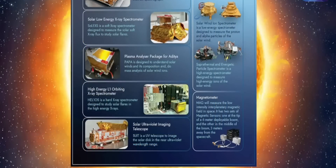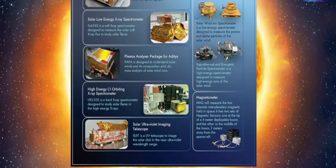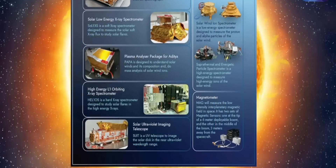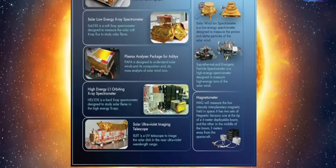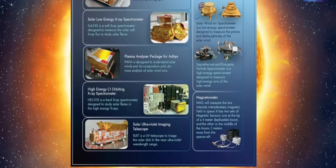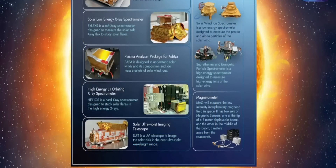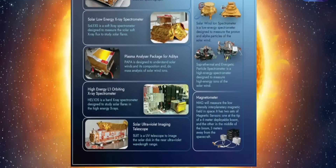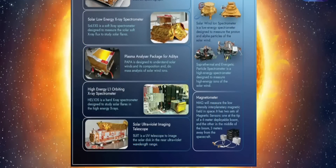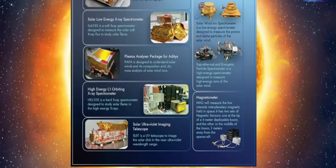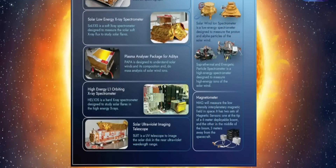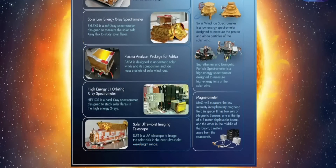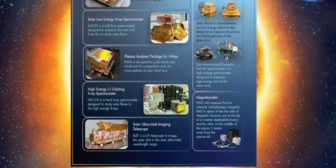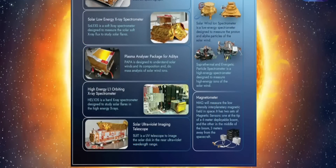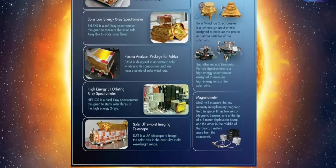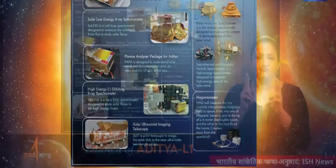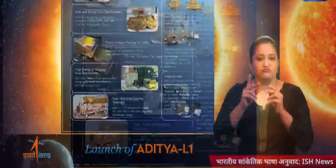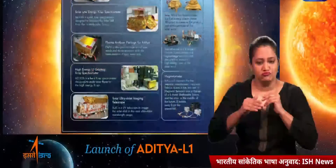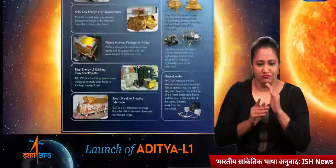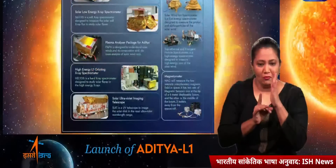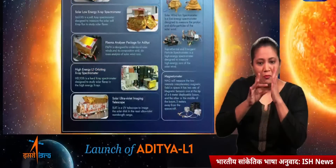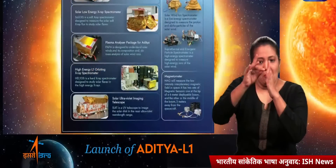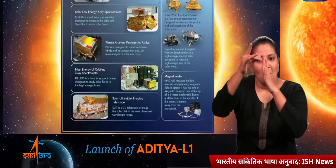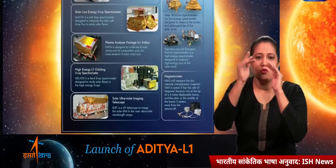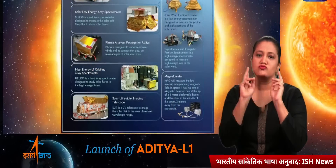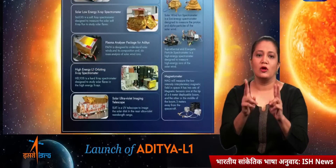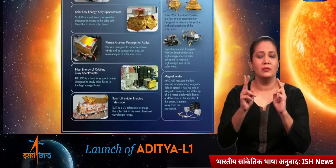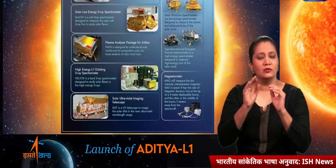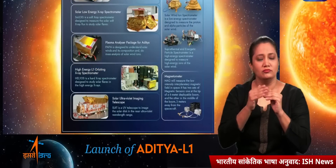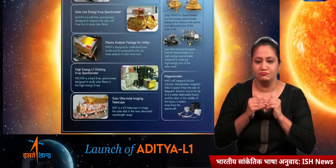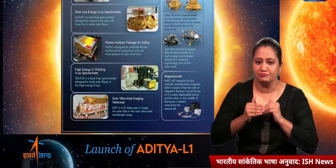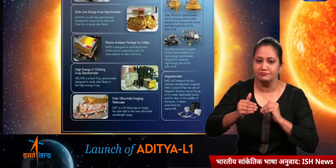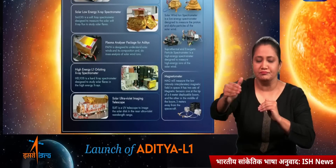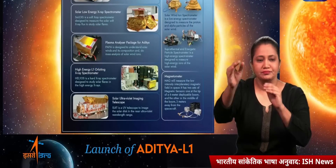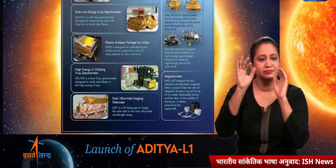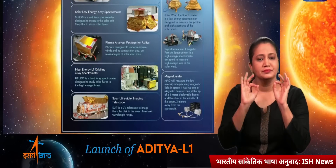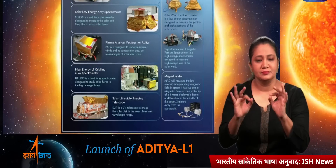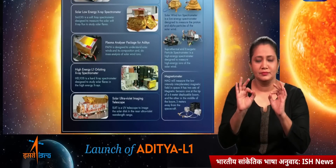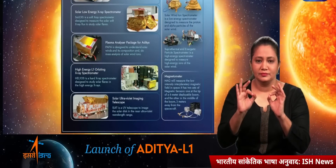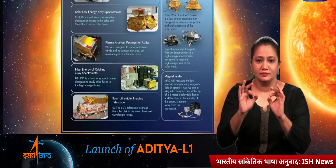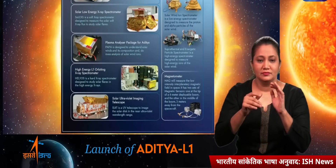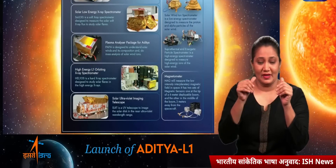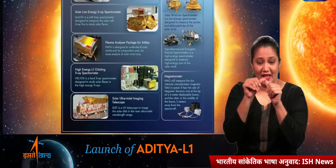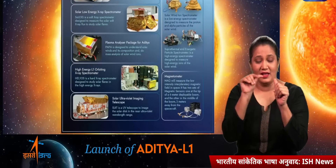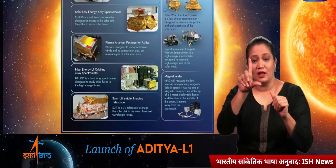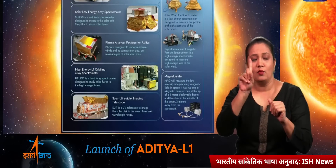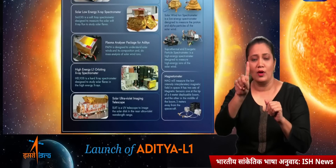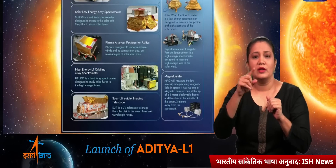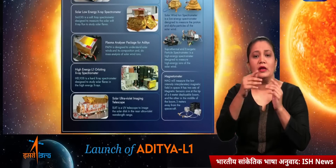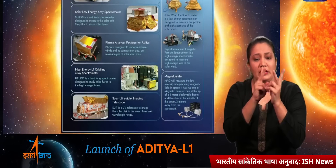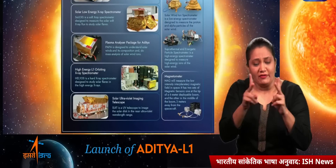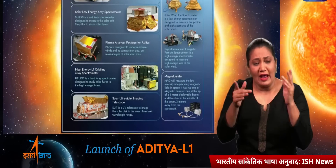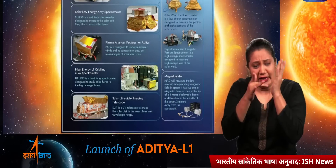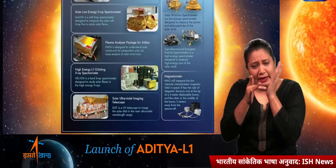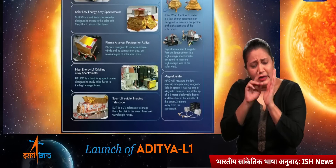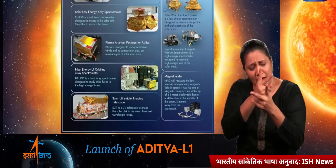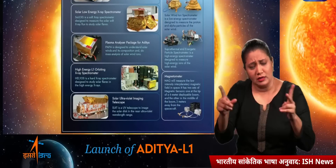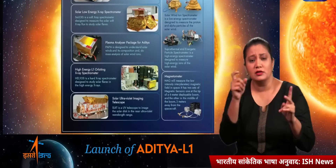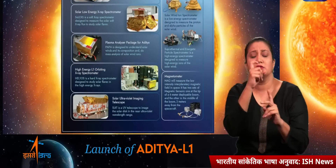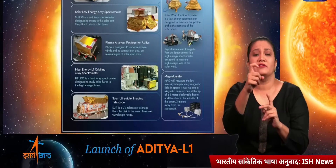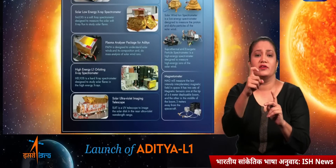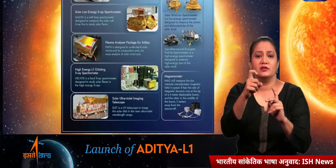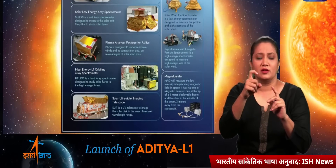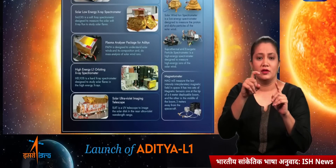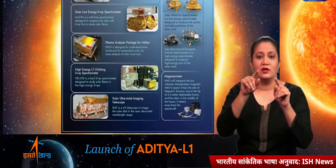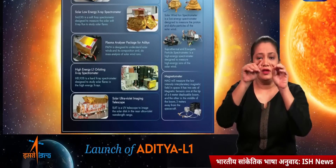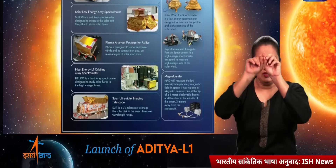Vehicle performance normal. The Aditya L1 spacecraft carries 7 payloads to observe the